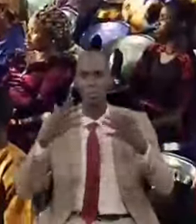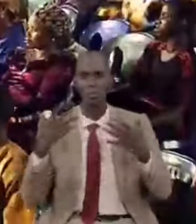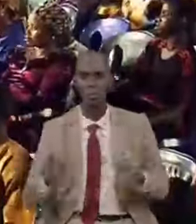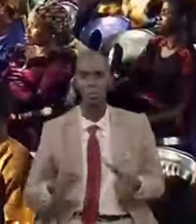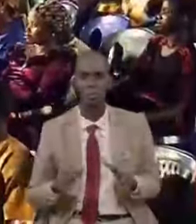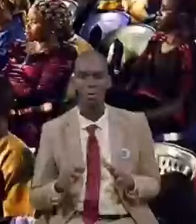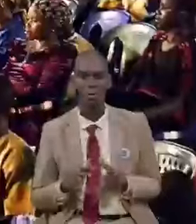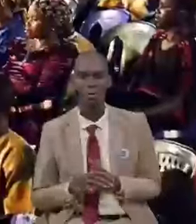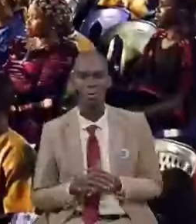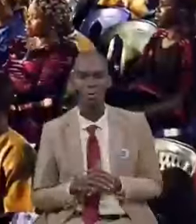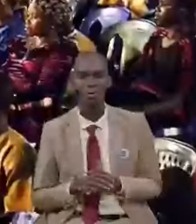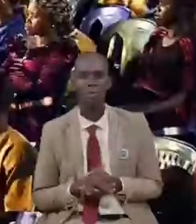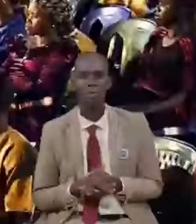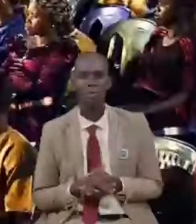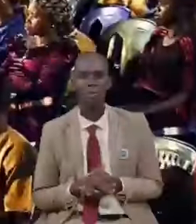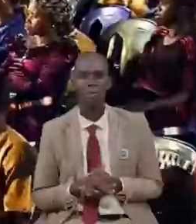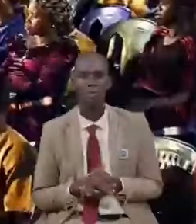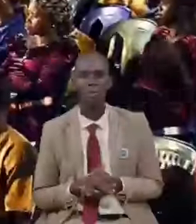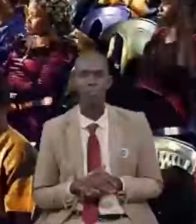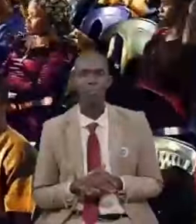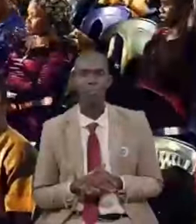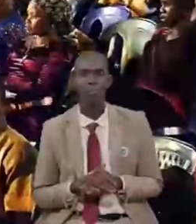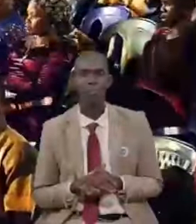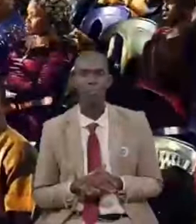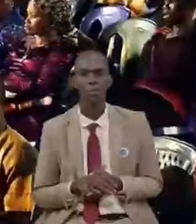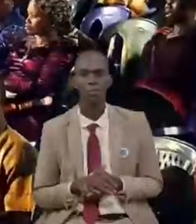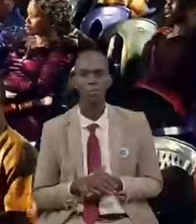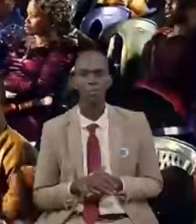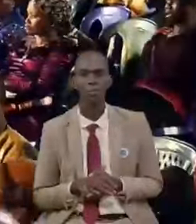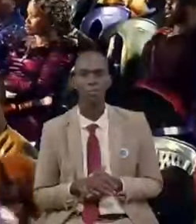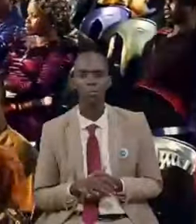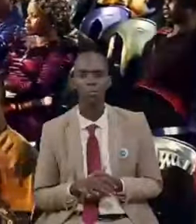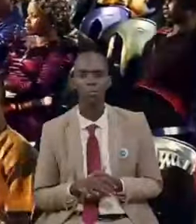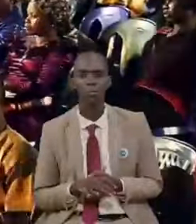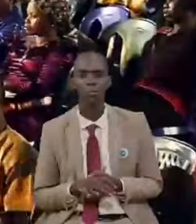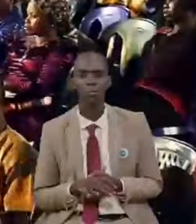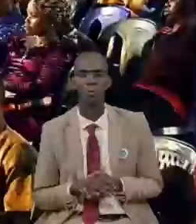section, please raise the flag. Okay, in the language section, they are true.